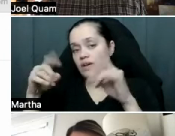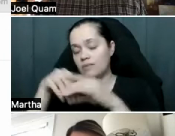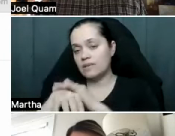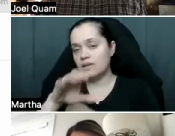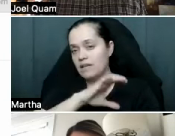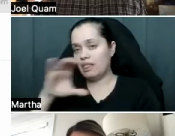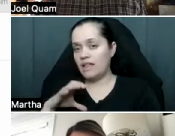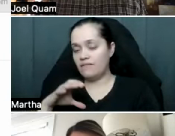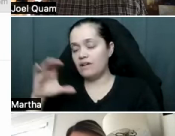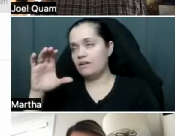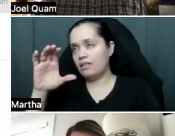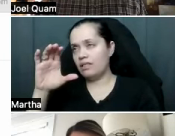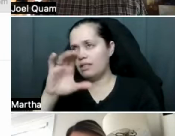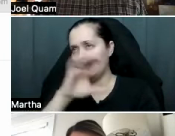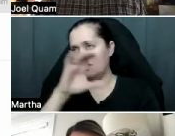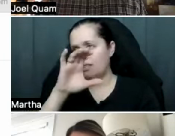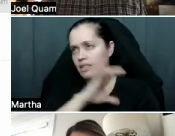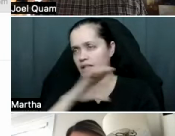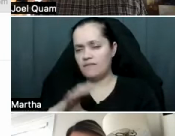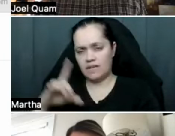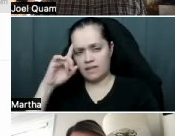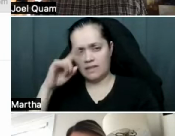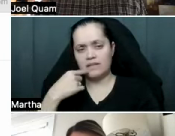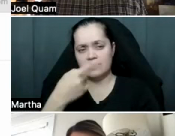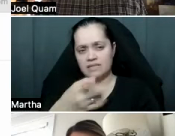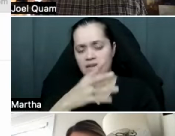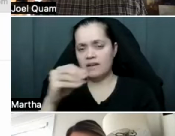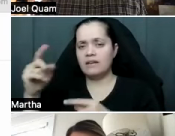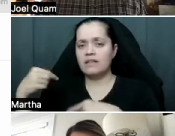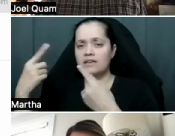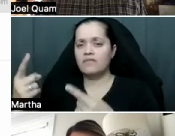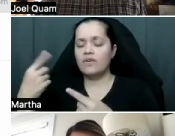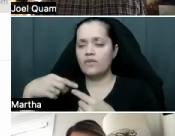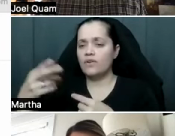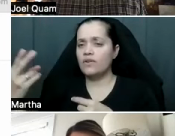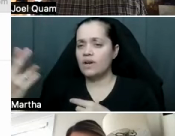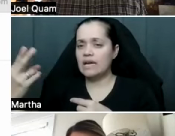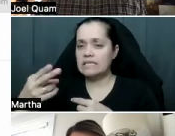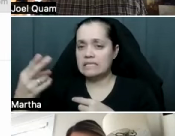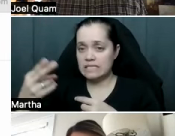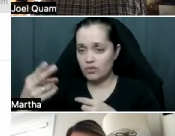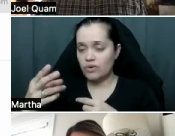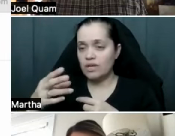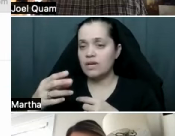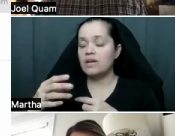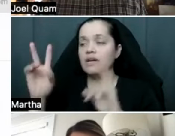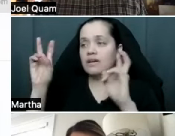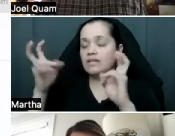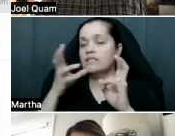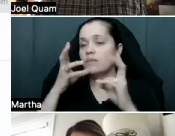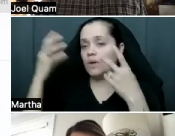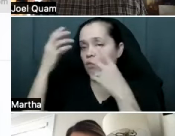I believe it says there. And then as far as history goes, is the mother of